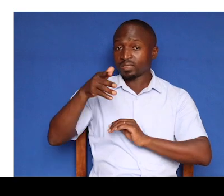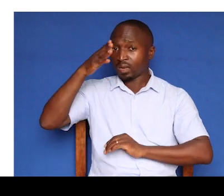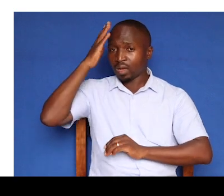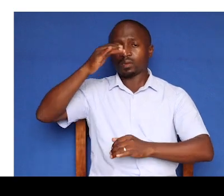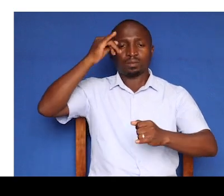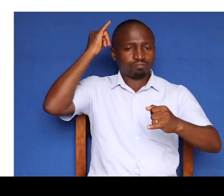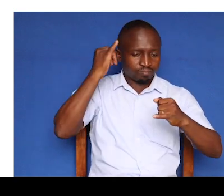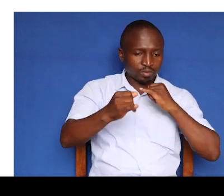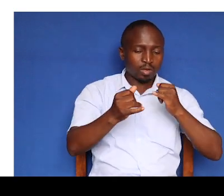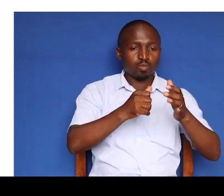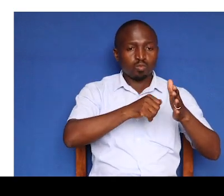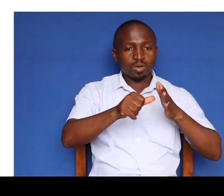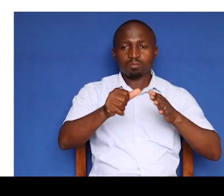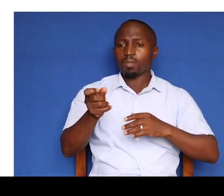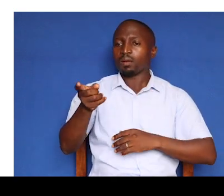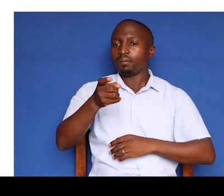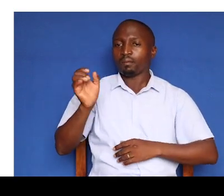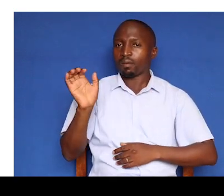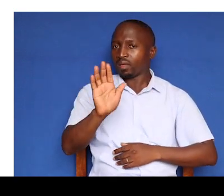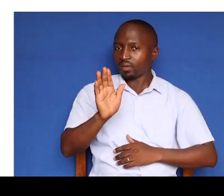is refusing to pay for its debt.